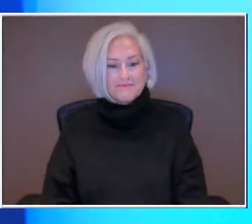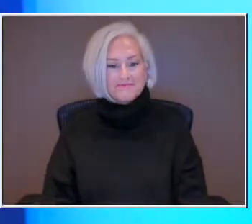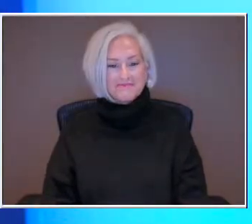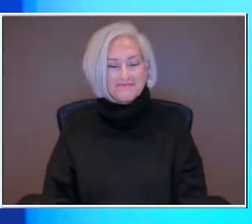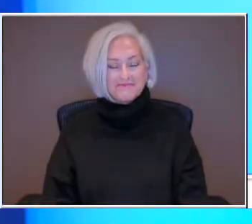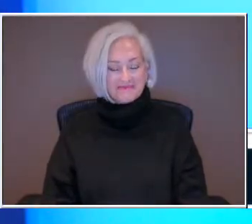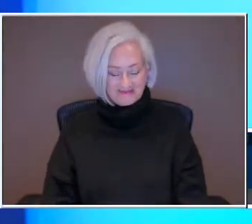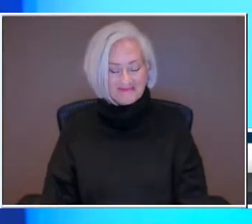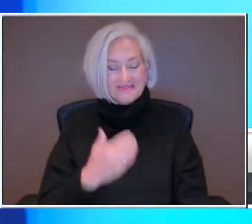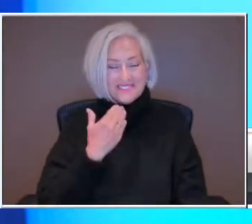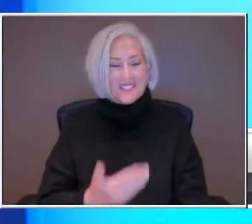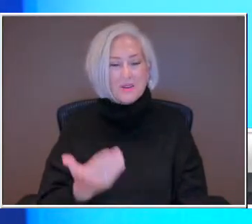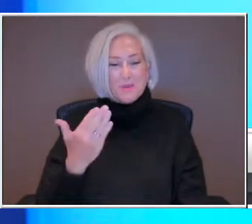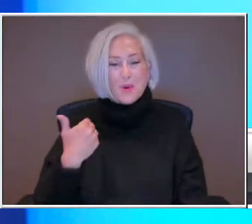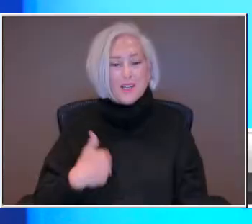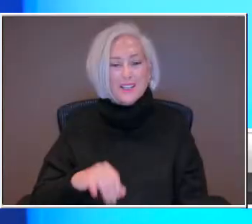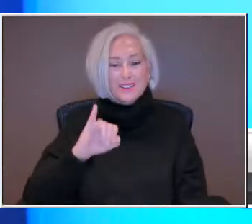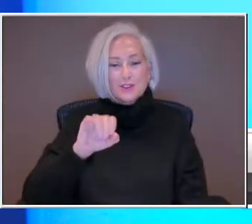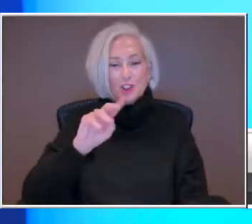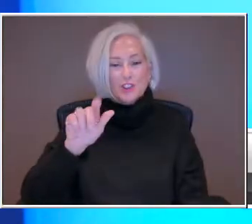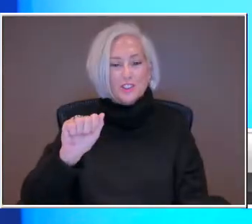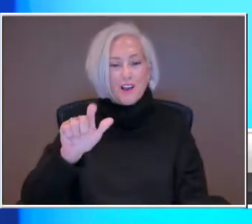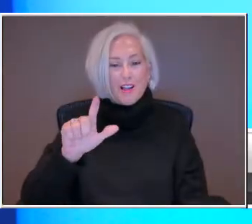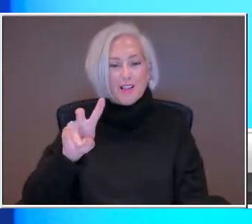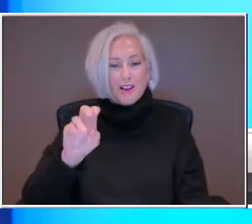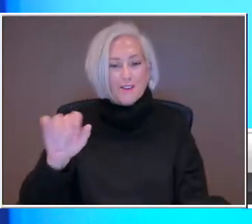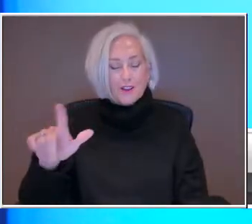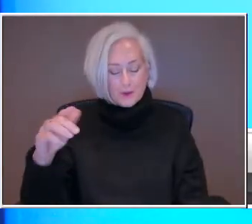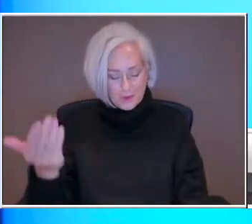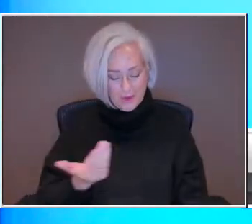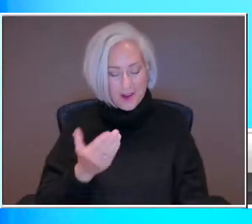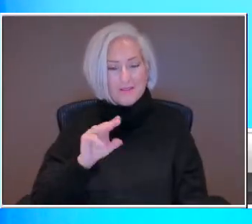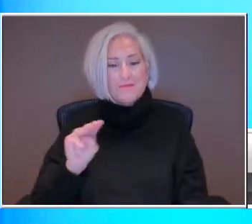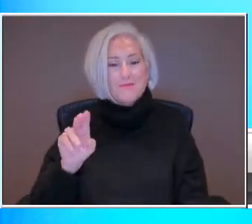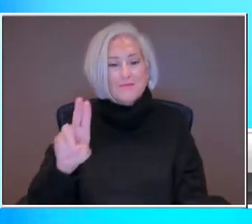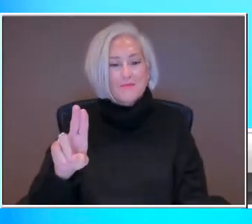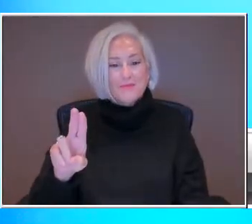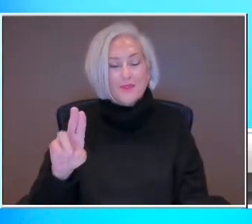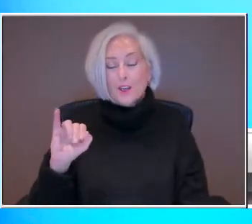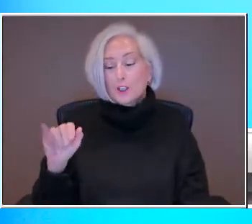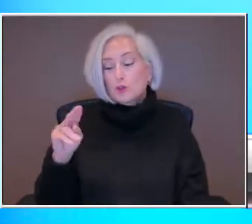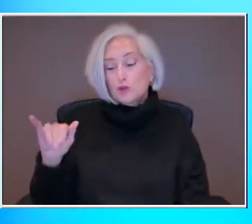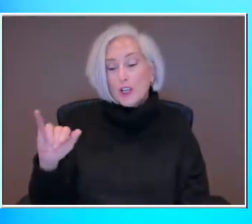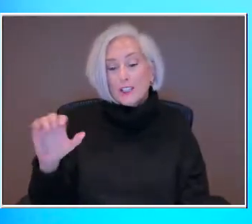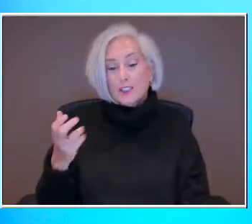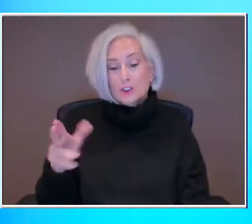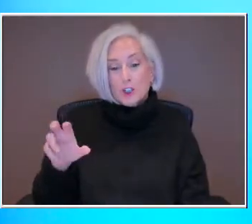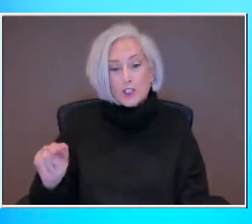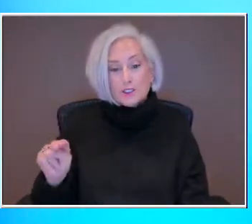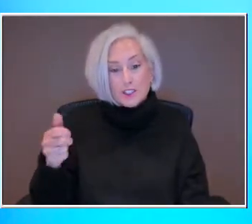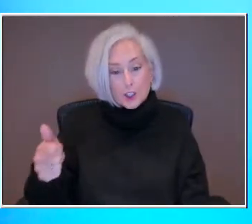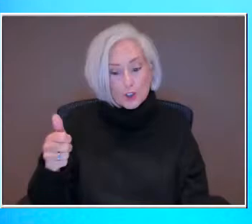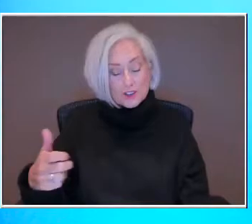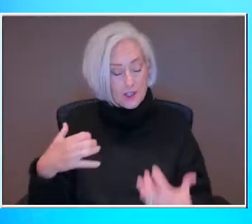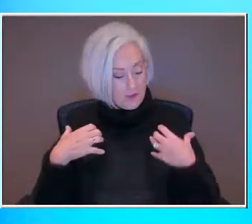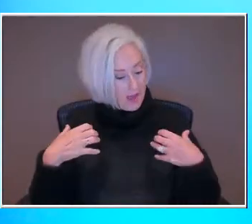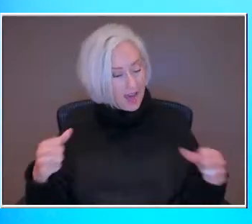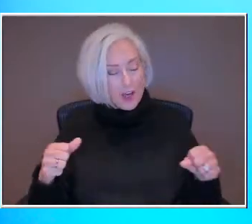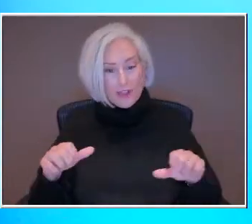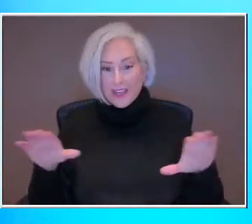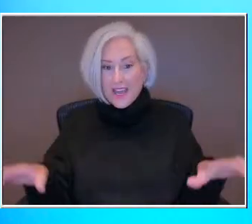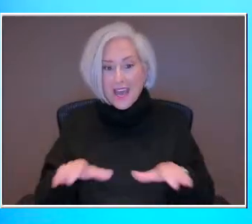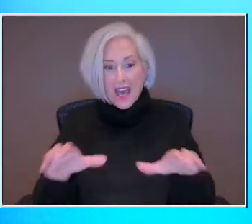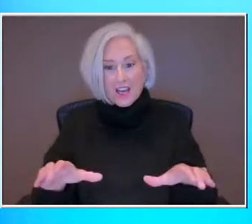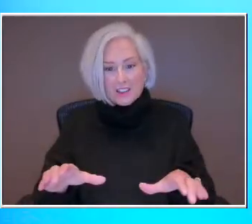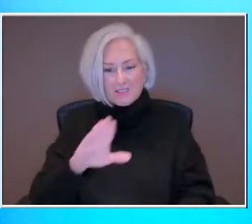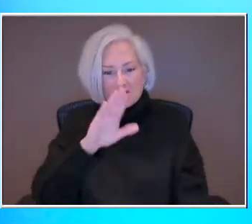Good morning, I'm Jessica Lovell, and welcome to the Morning Medical Update. Jenny Johnson was healthy, active, and a non-smoker, but